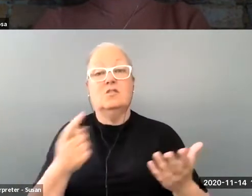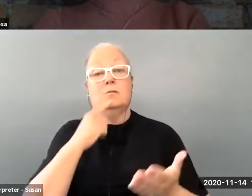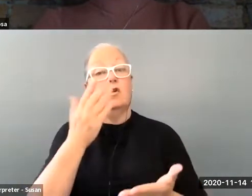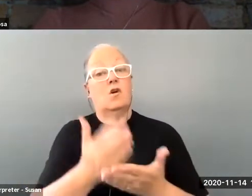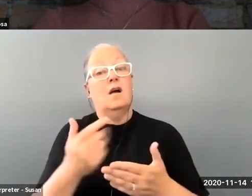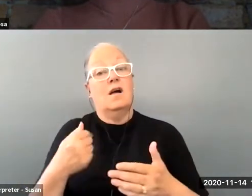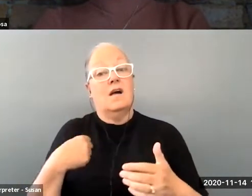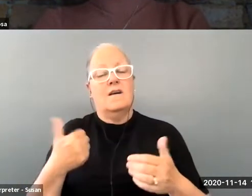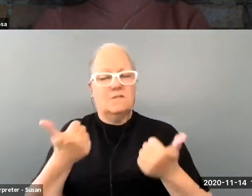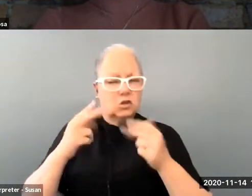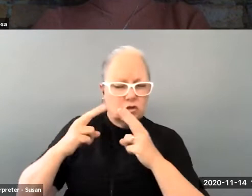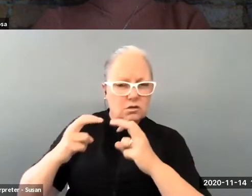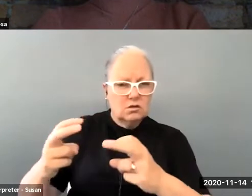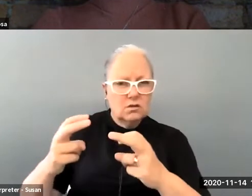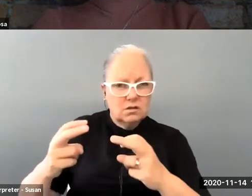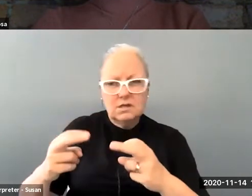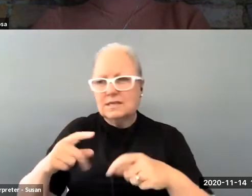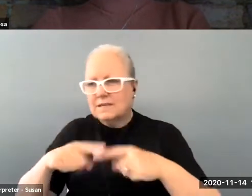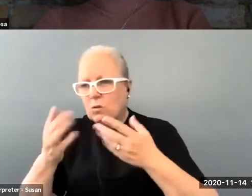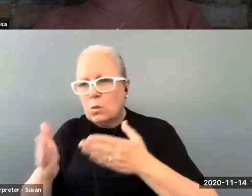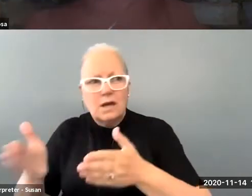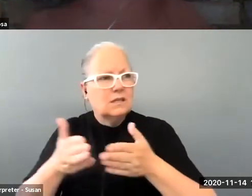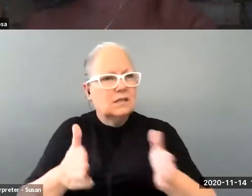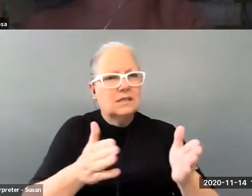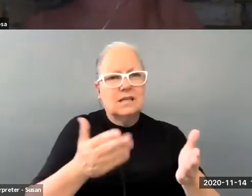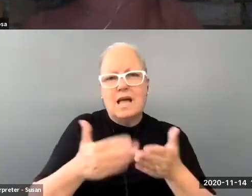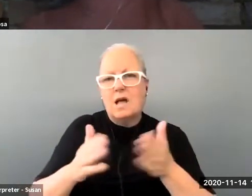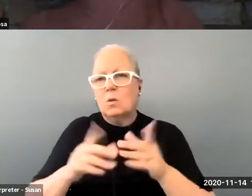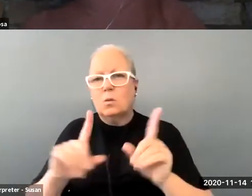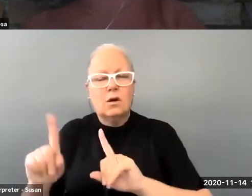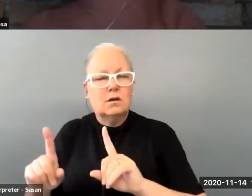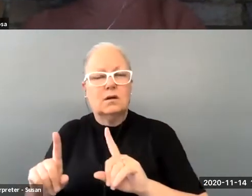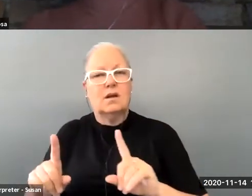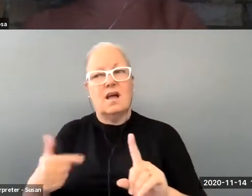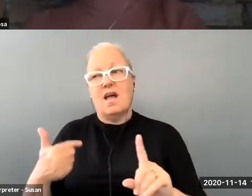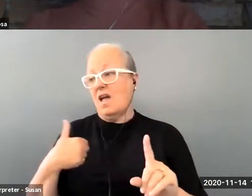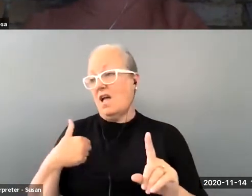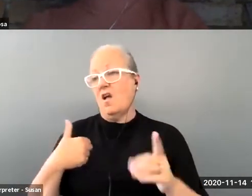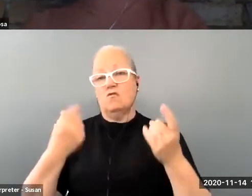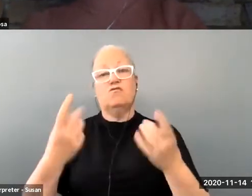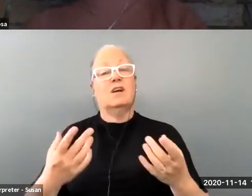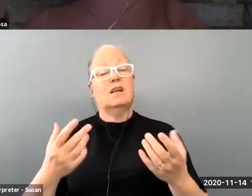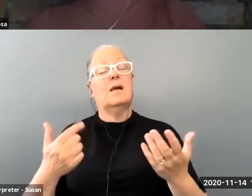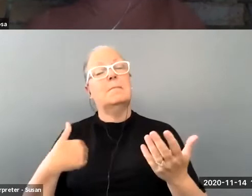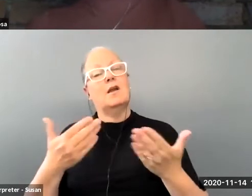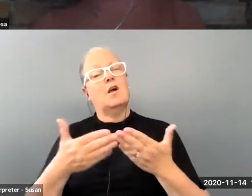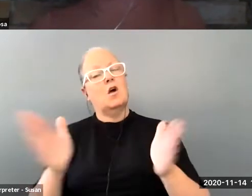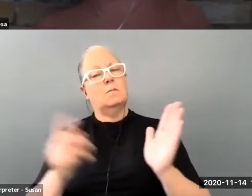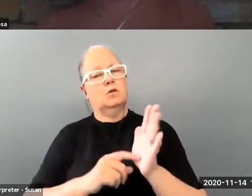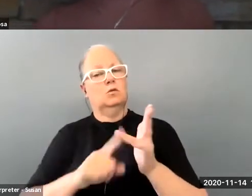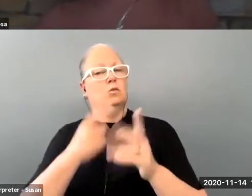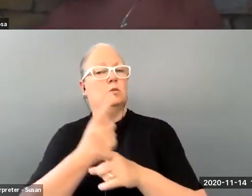investigated various different ways of thinking about this, and this is the conclusion that I've come to, and I would like to be open to a discussion about